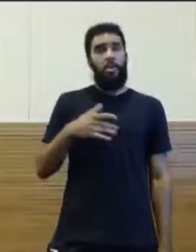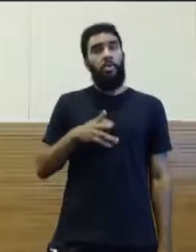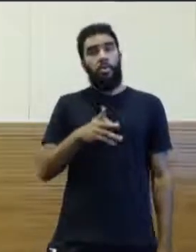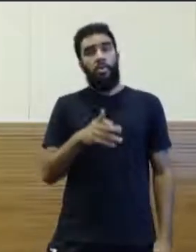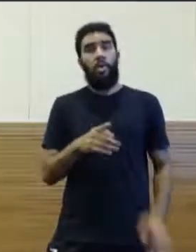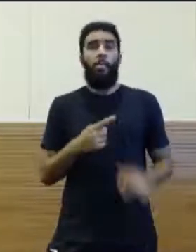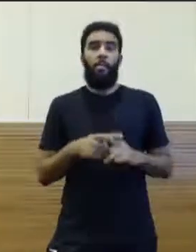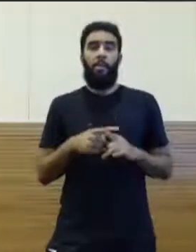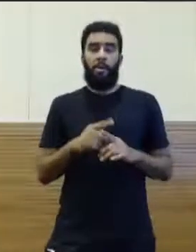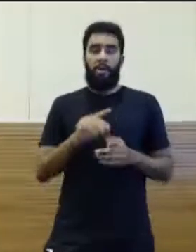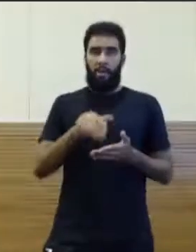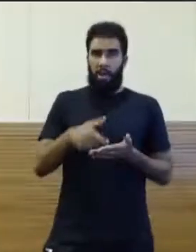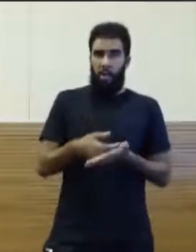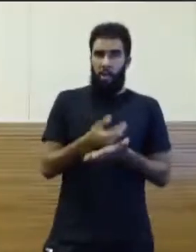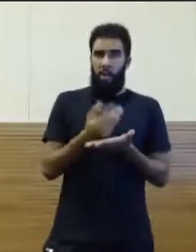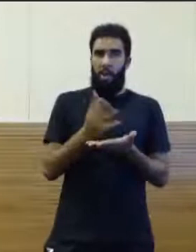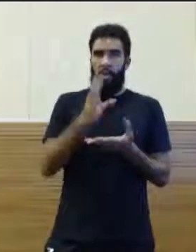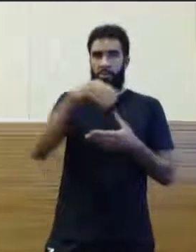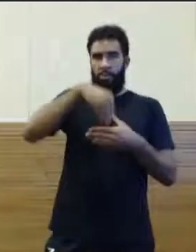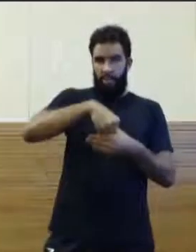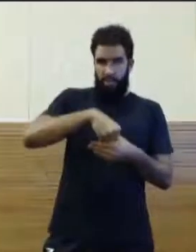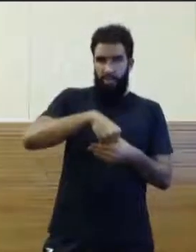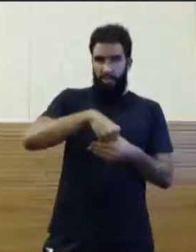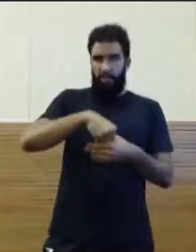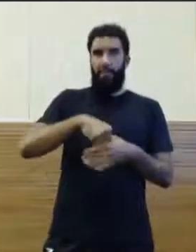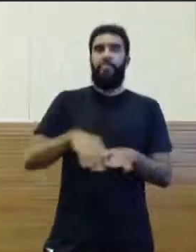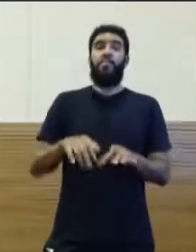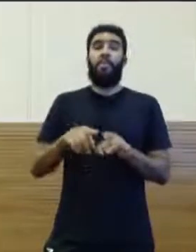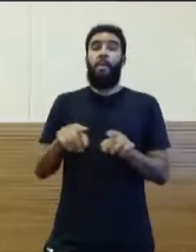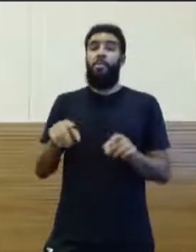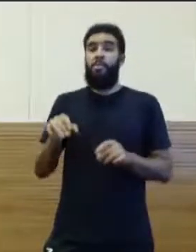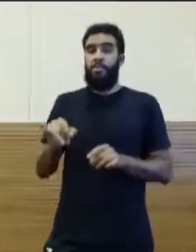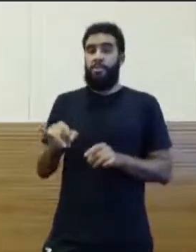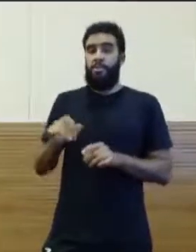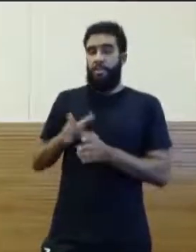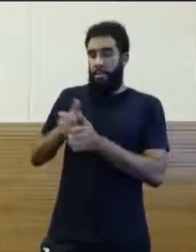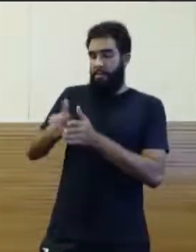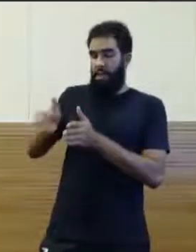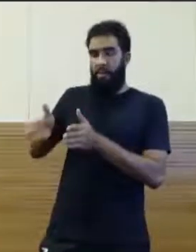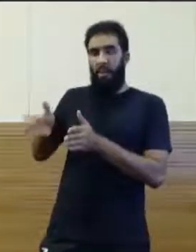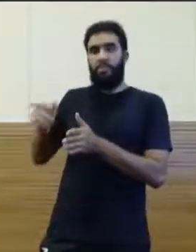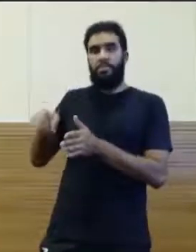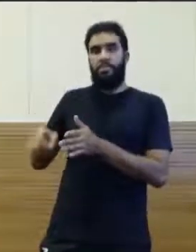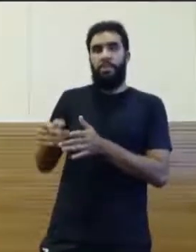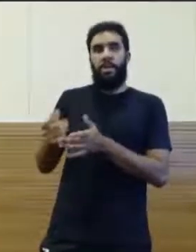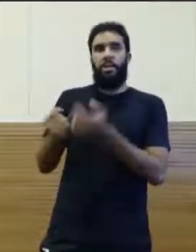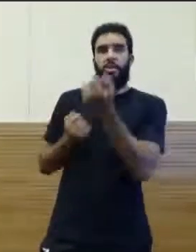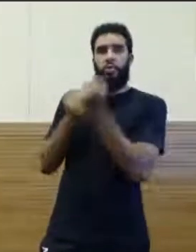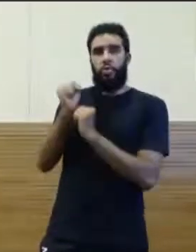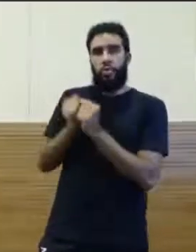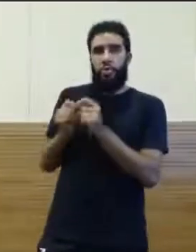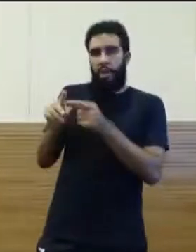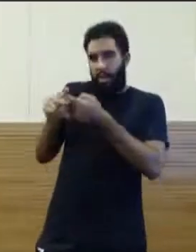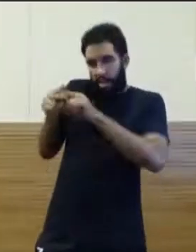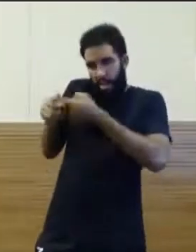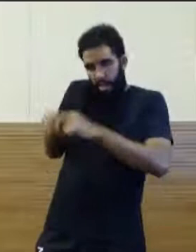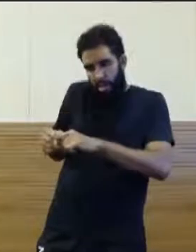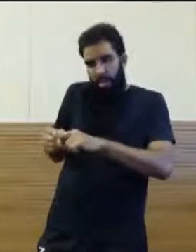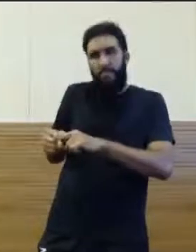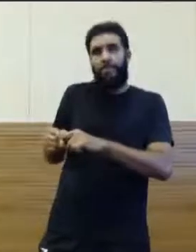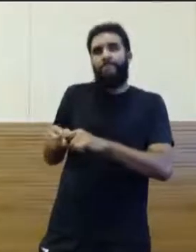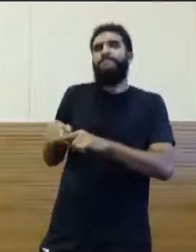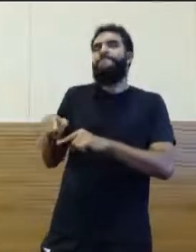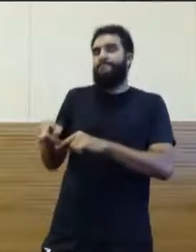that even though it's processed, it's still healthy. And when they went through an industrialization